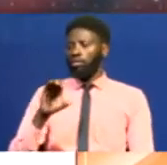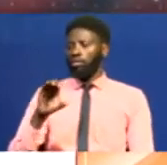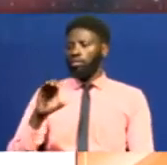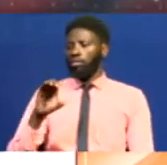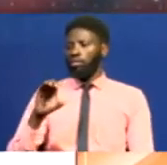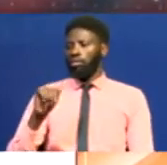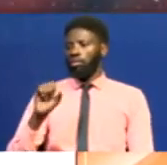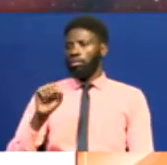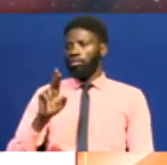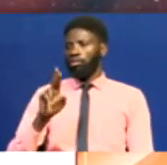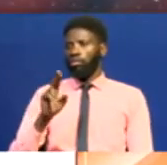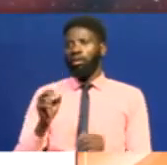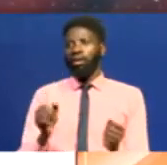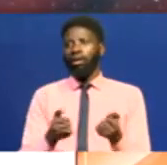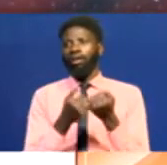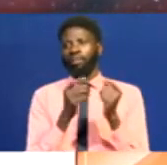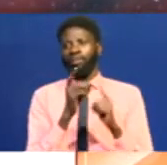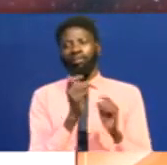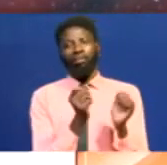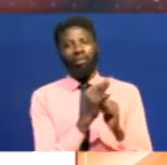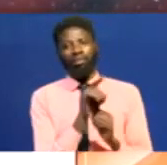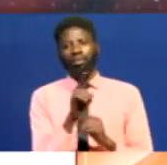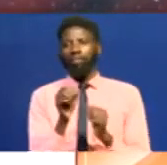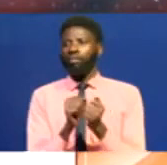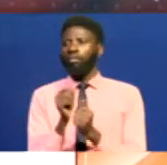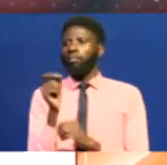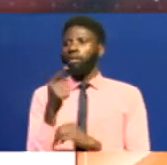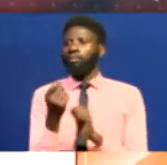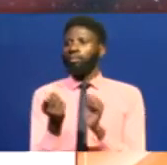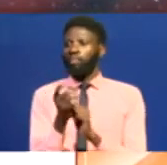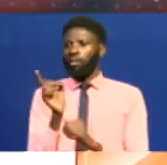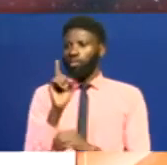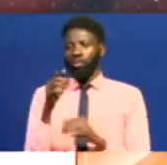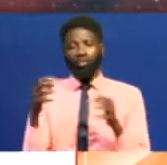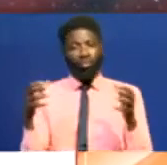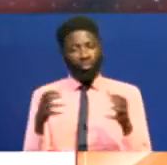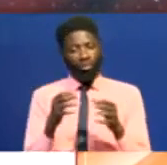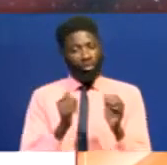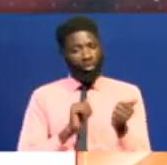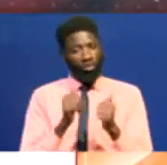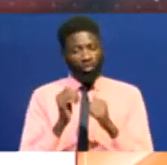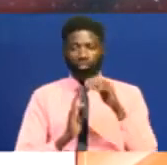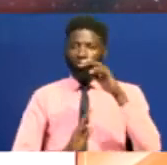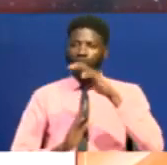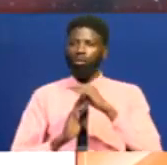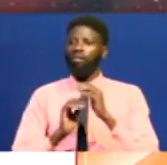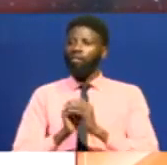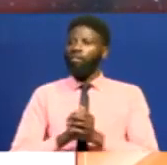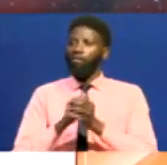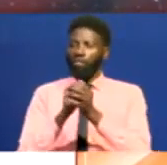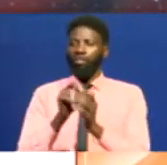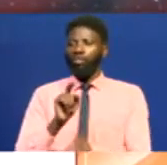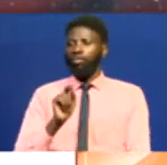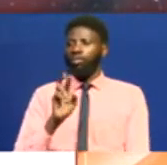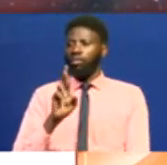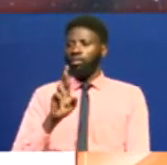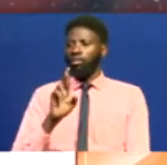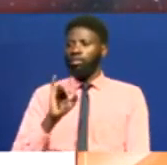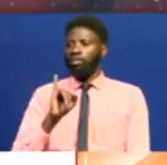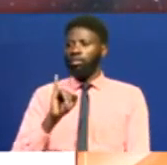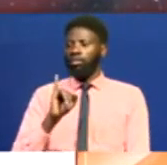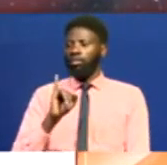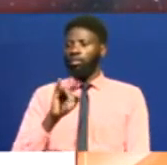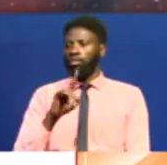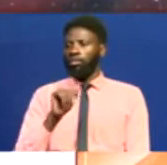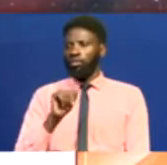15th December in Nairobi. Sports personalities led by volleyball star Triza Atuka are optimistic that such conferences